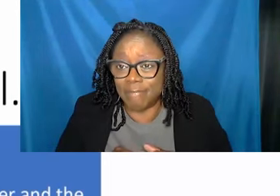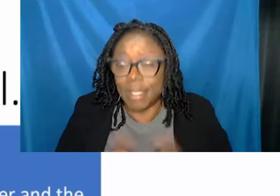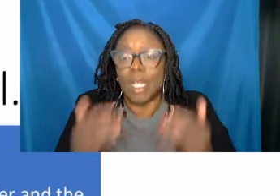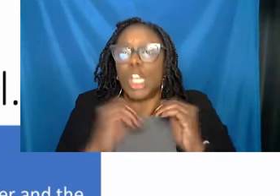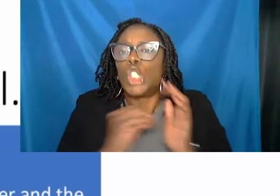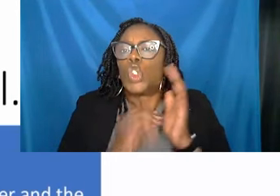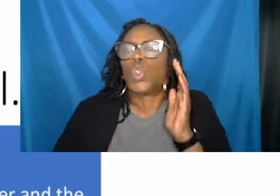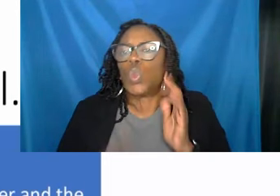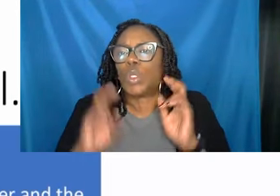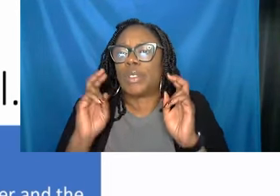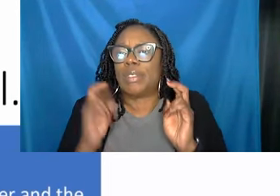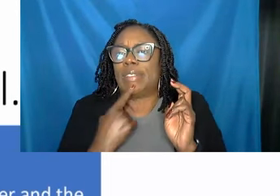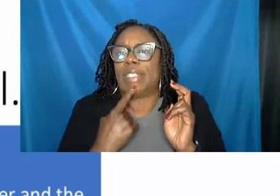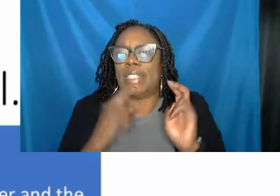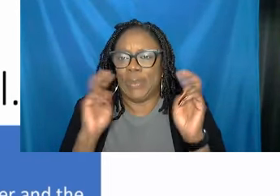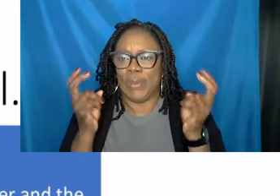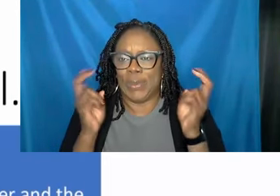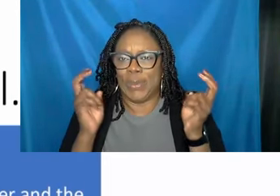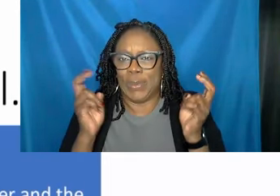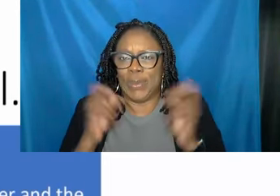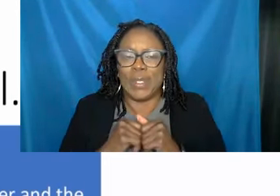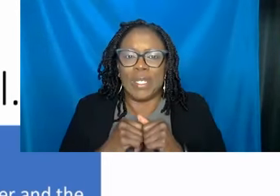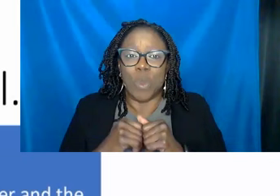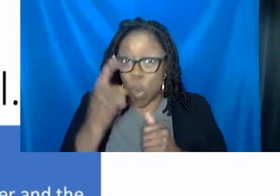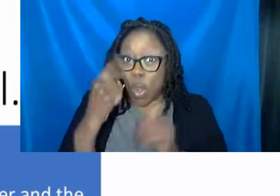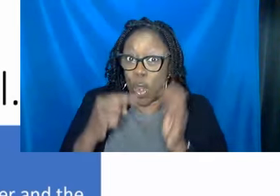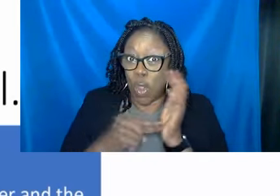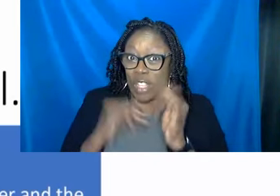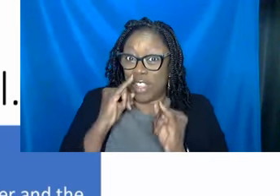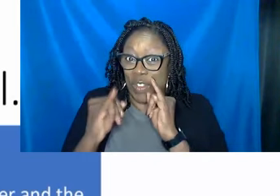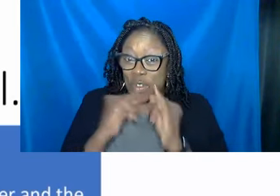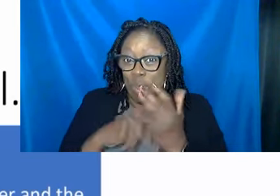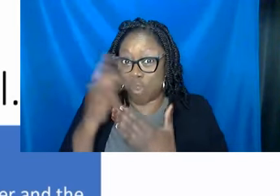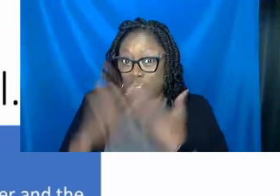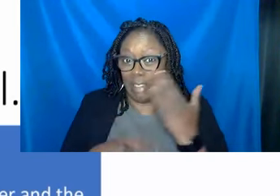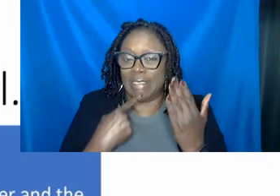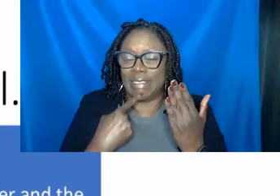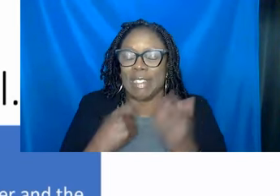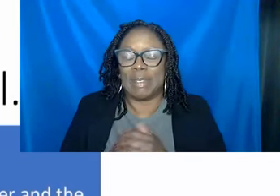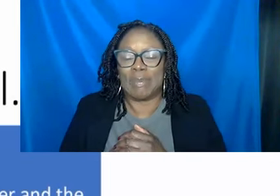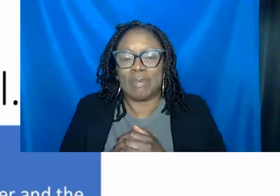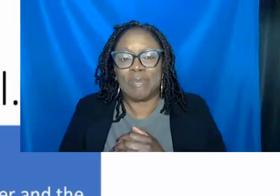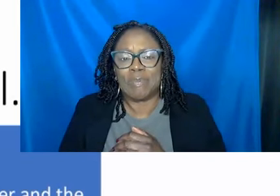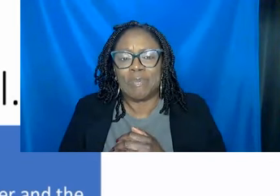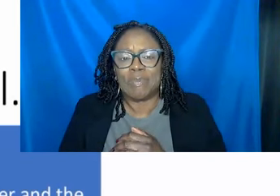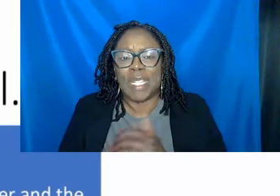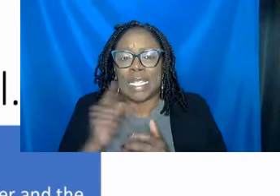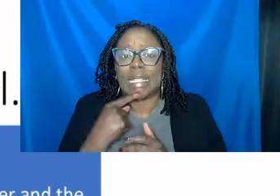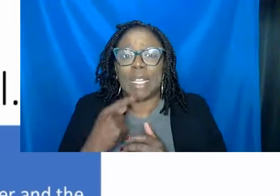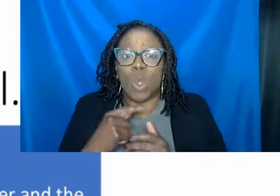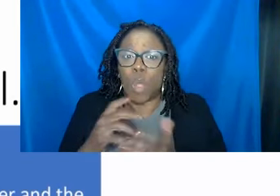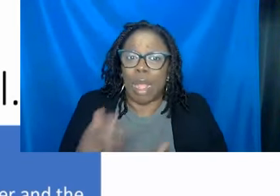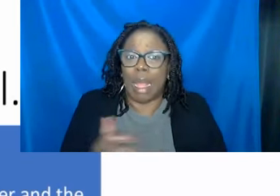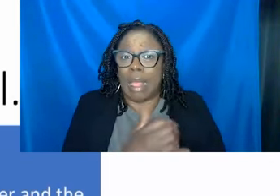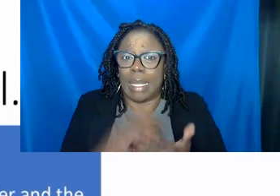City College who happened to be one of the nurses I interviewed for the project. He said, "We're out collecting